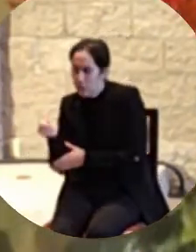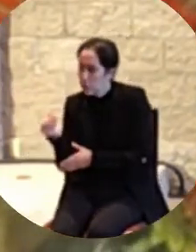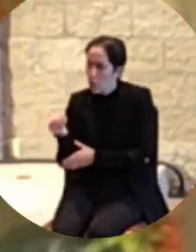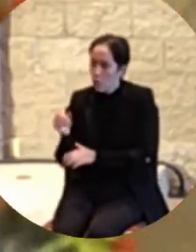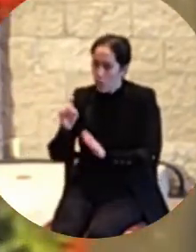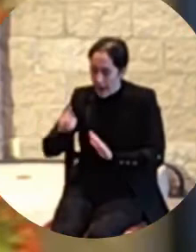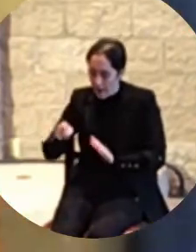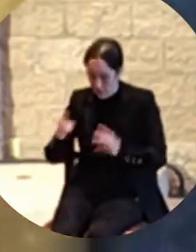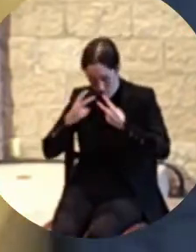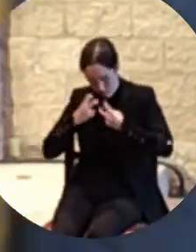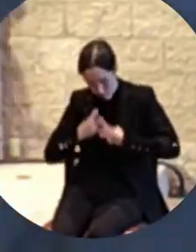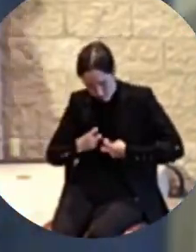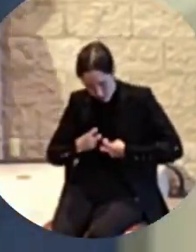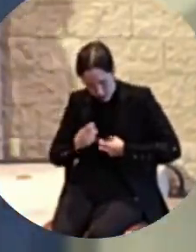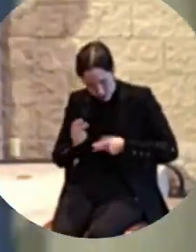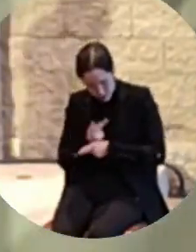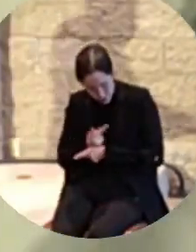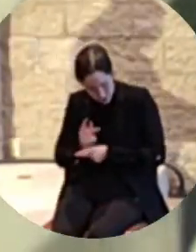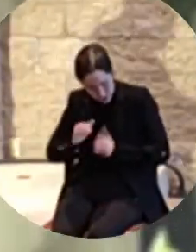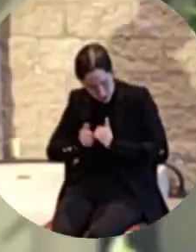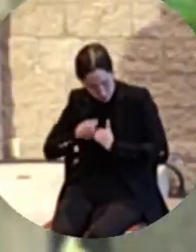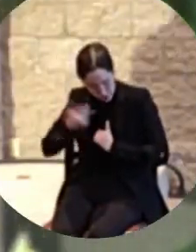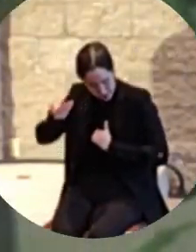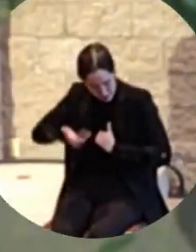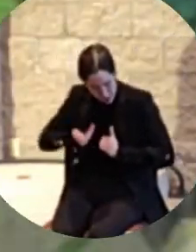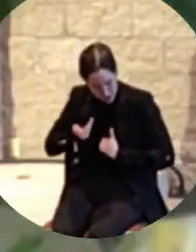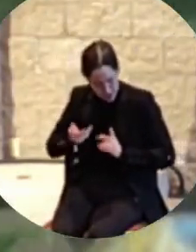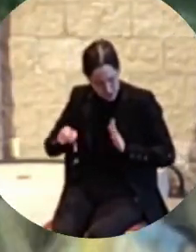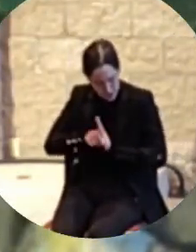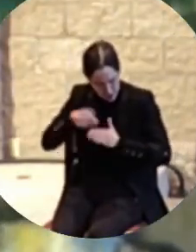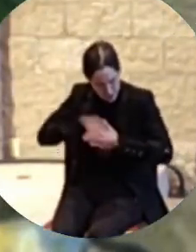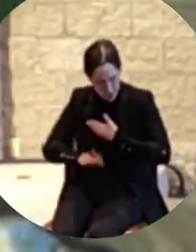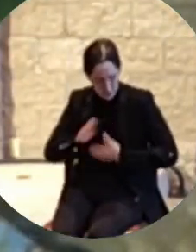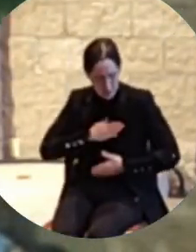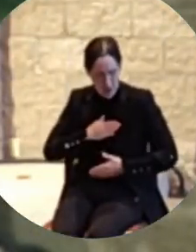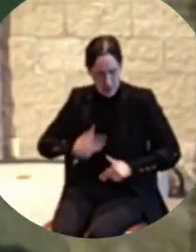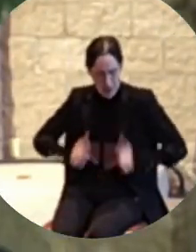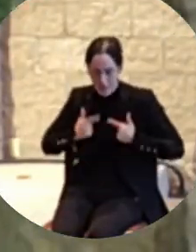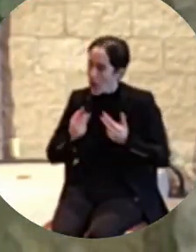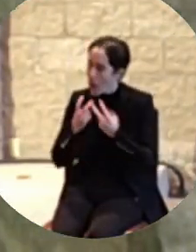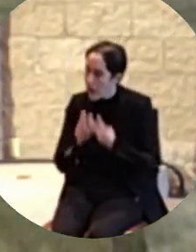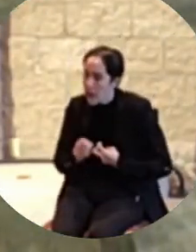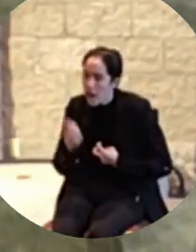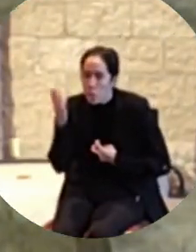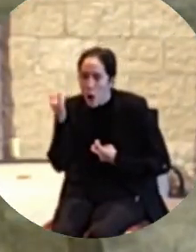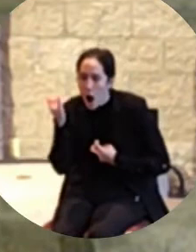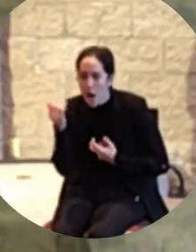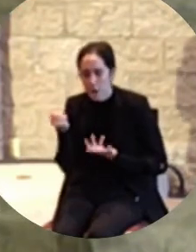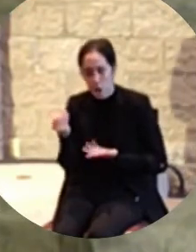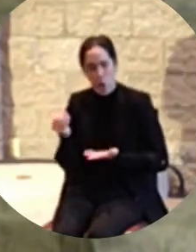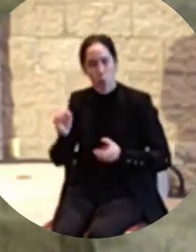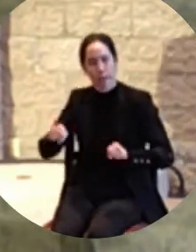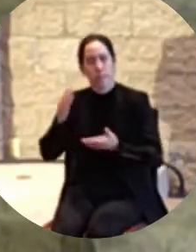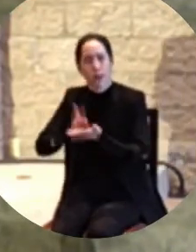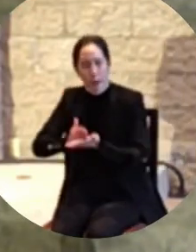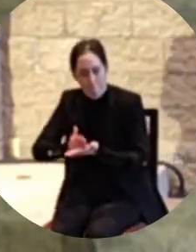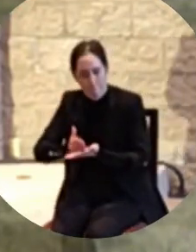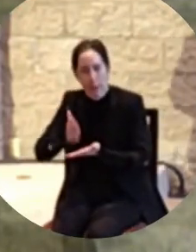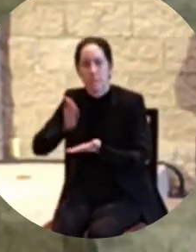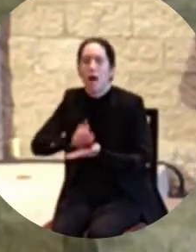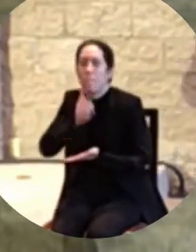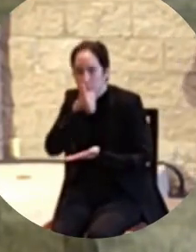hell. I also want to share with you that I believe there are several